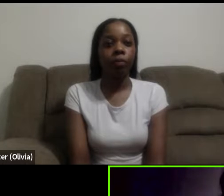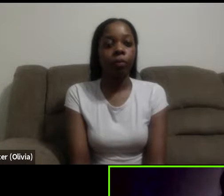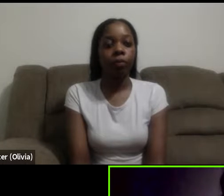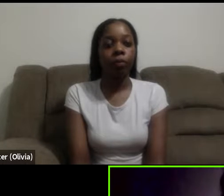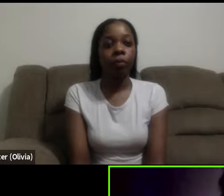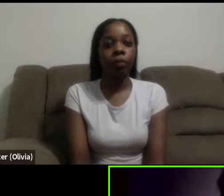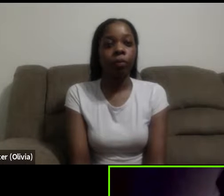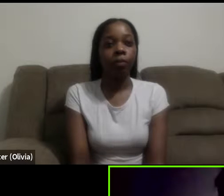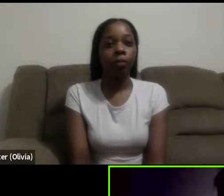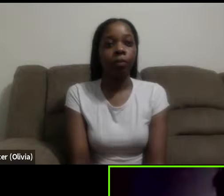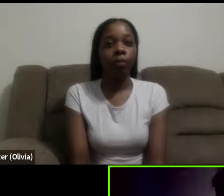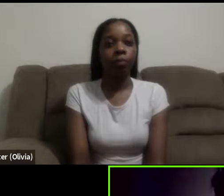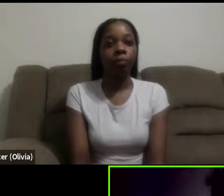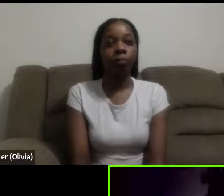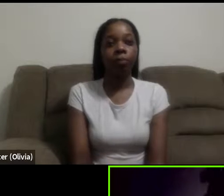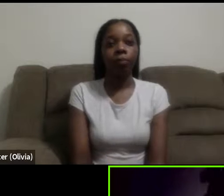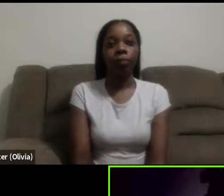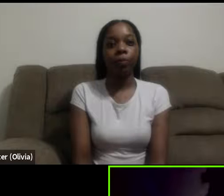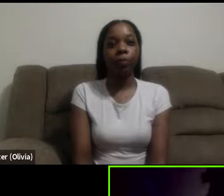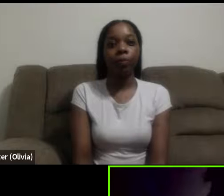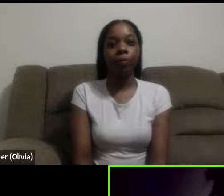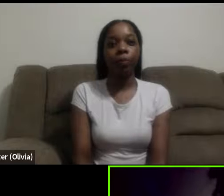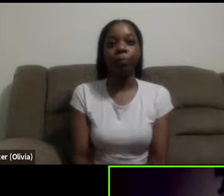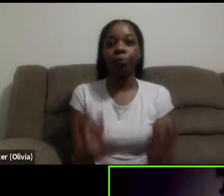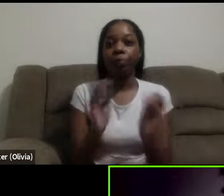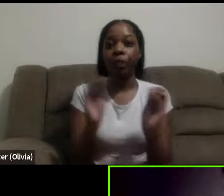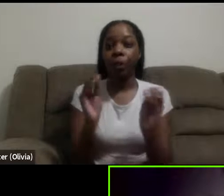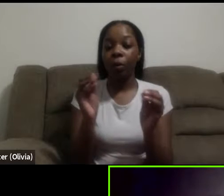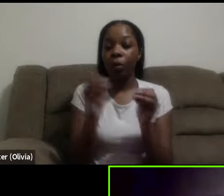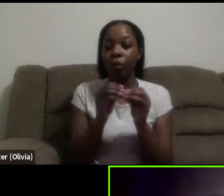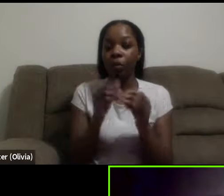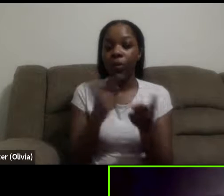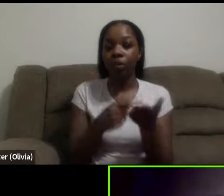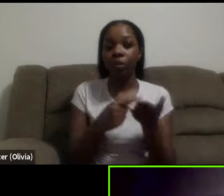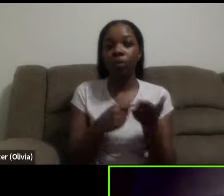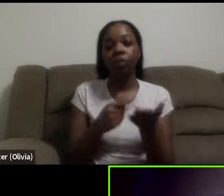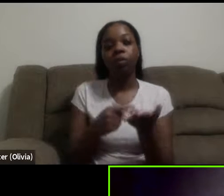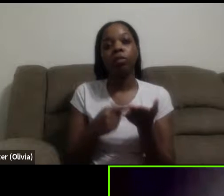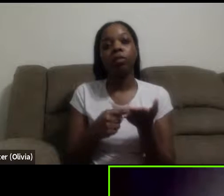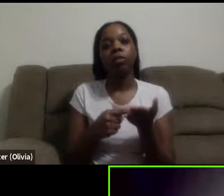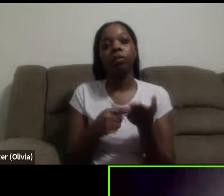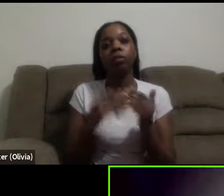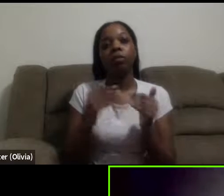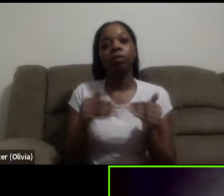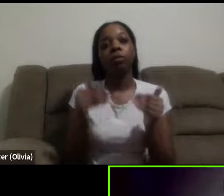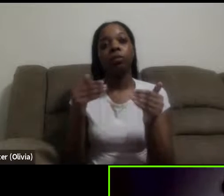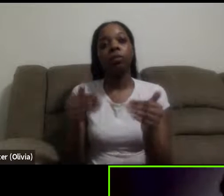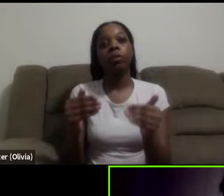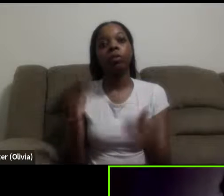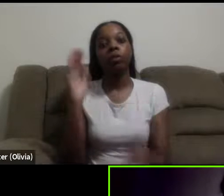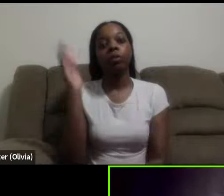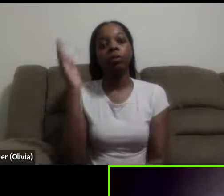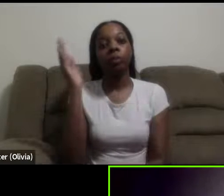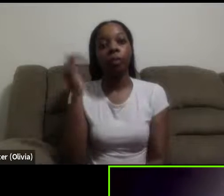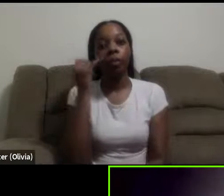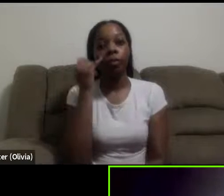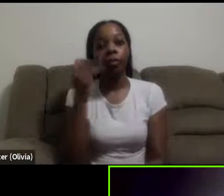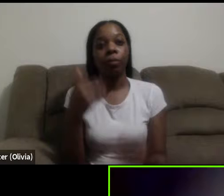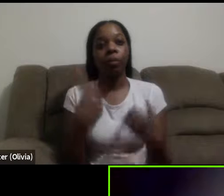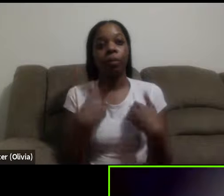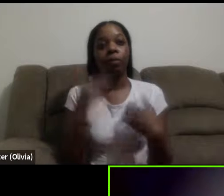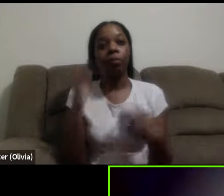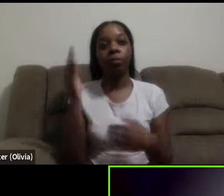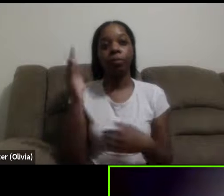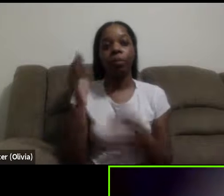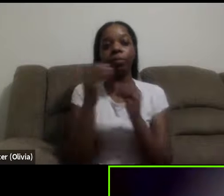Well, seeing there's no more points of discussion, we can move into announcements. So if you have any announcements, please drop an X in the